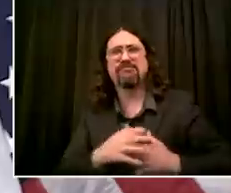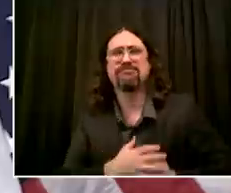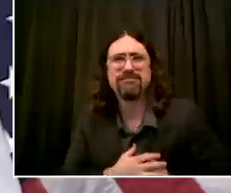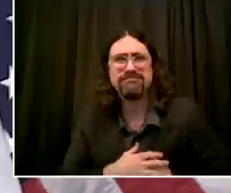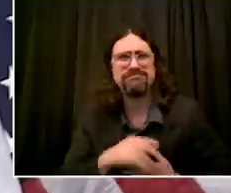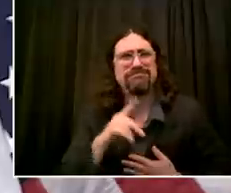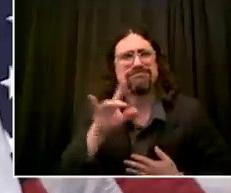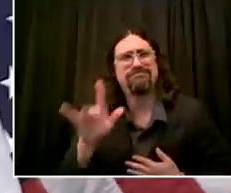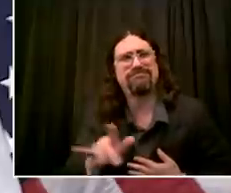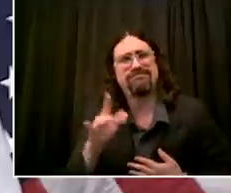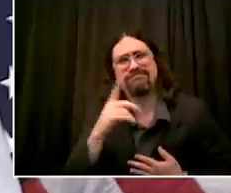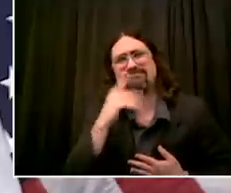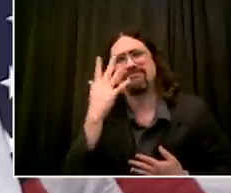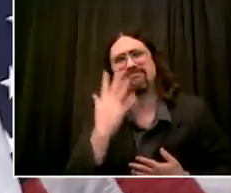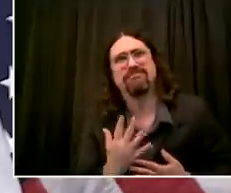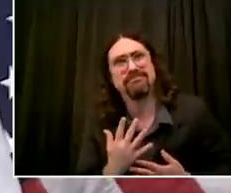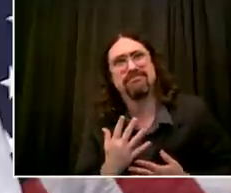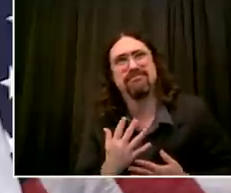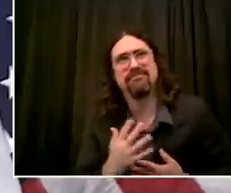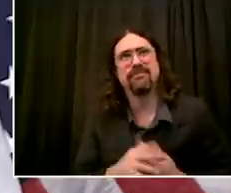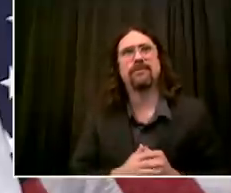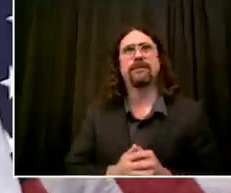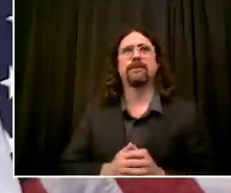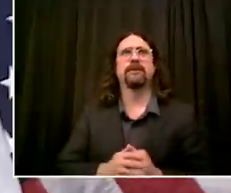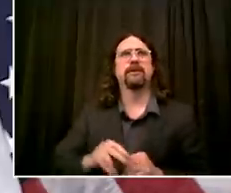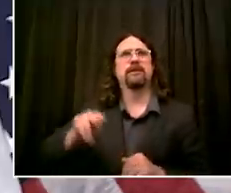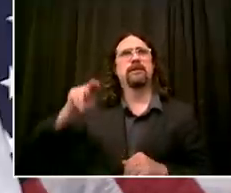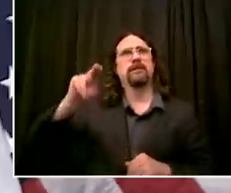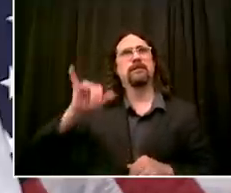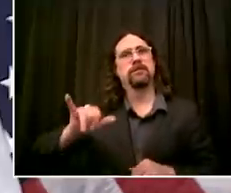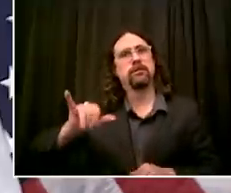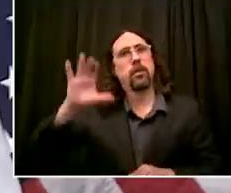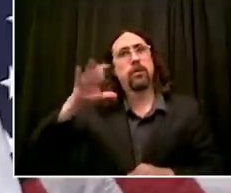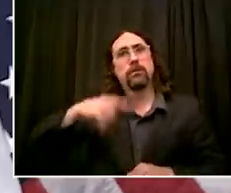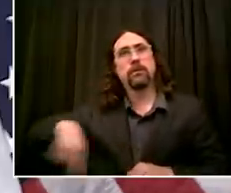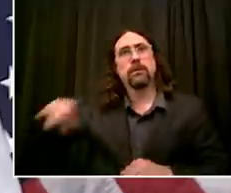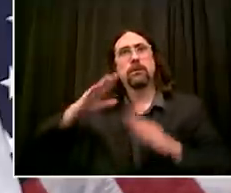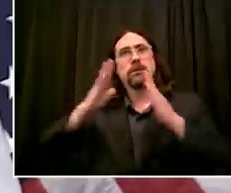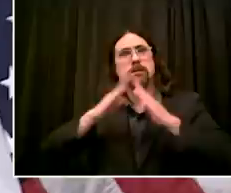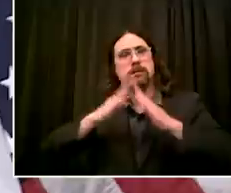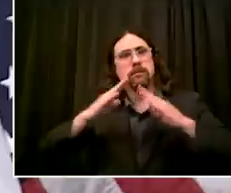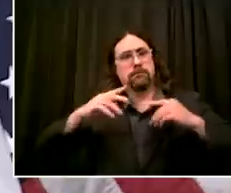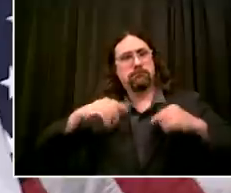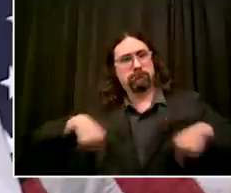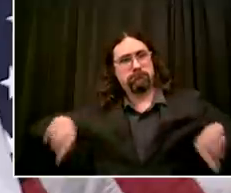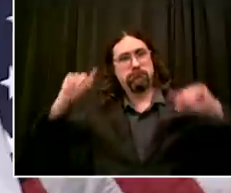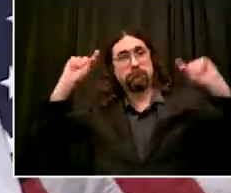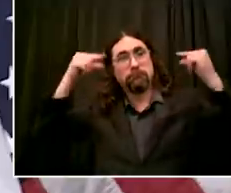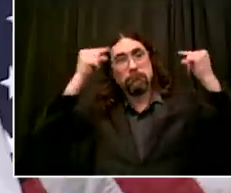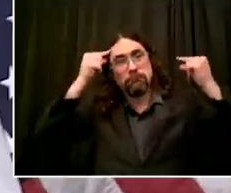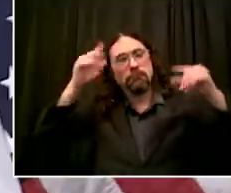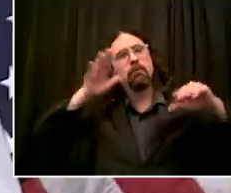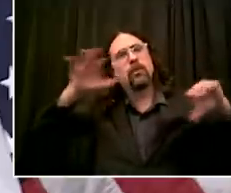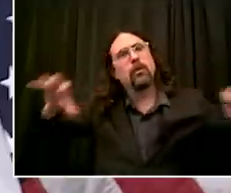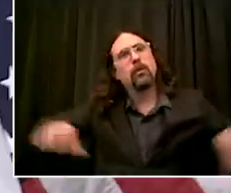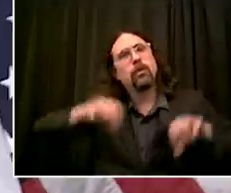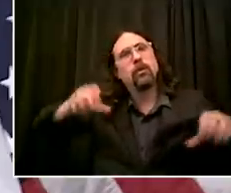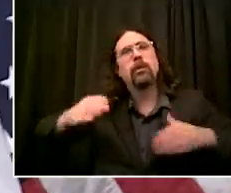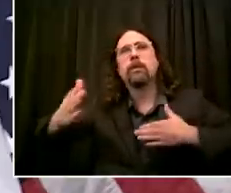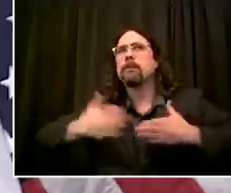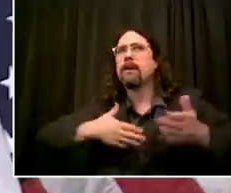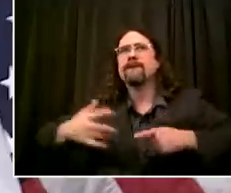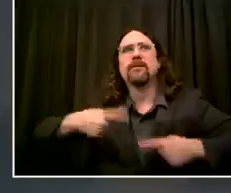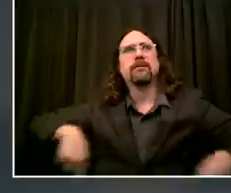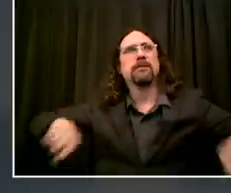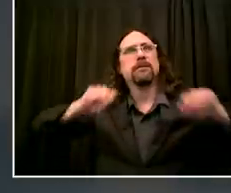if you're asking about the will of the business owners to come back, the vast majority have the will to stand and fight, I assure you.